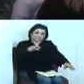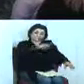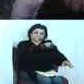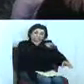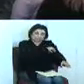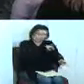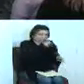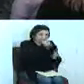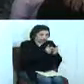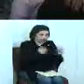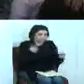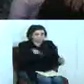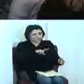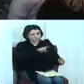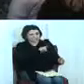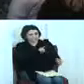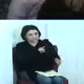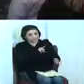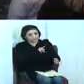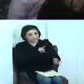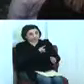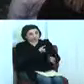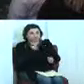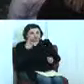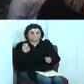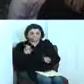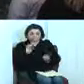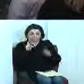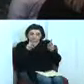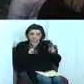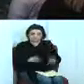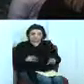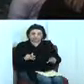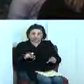of us to be the person that you would have us be.